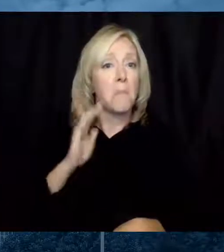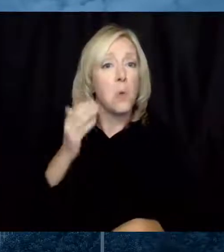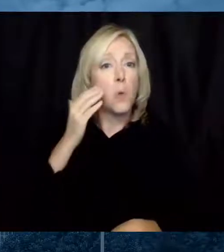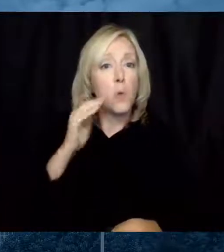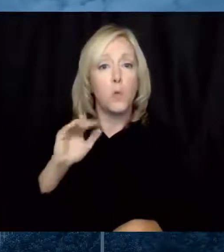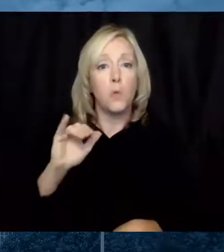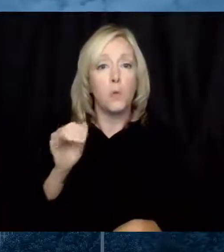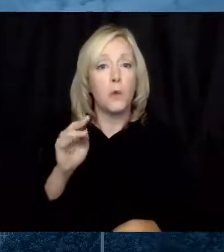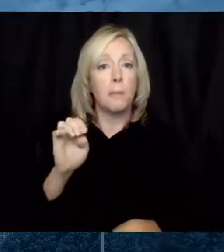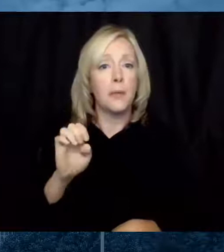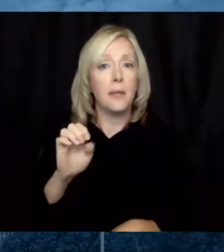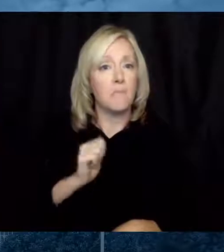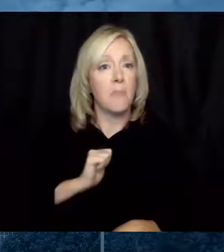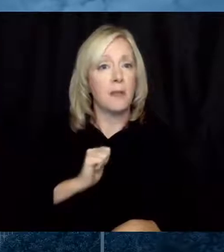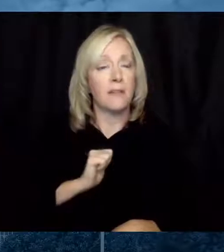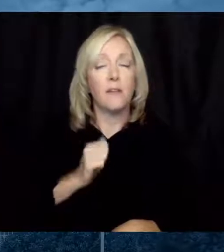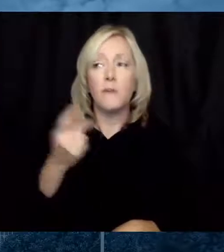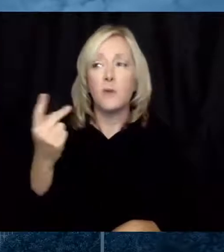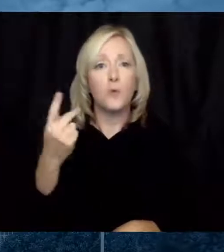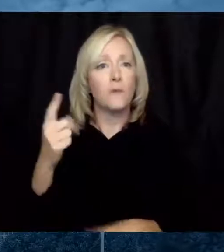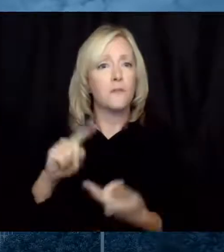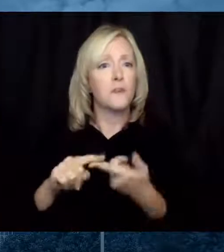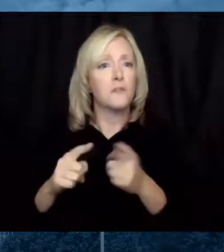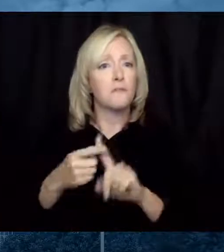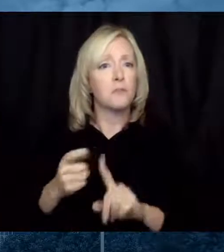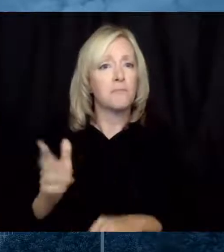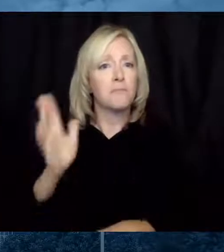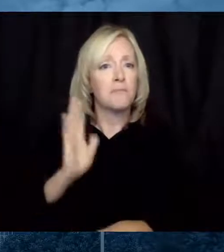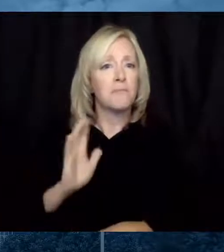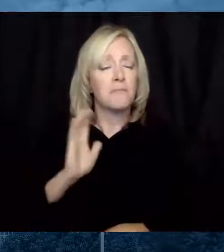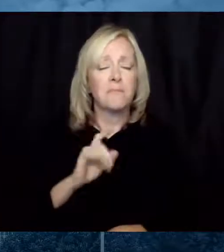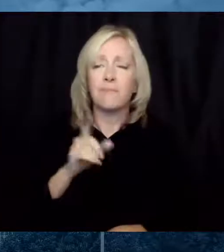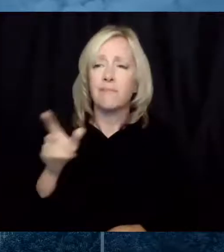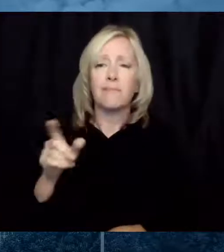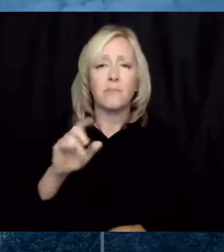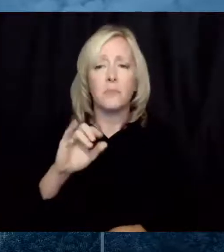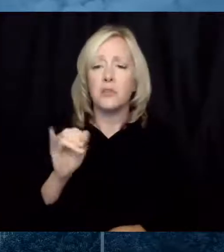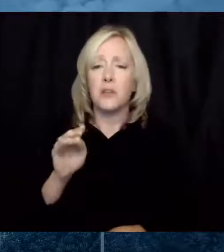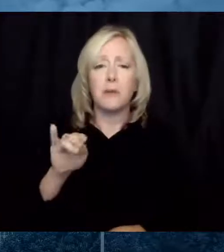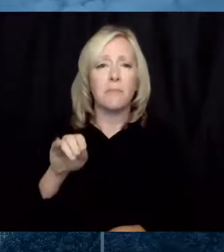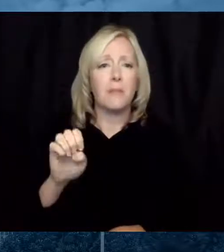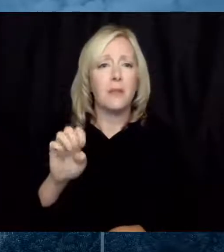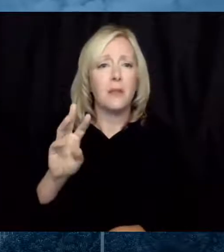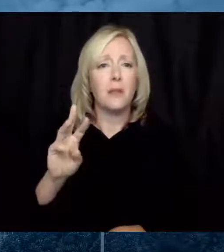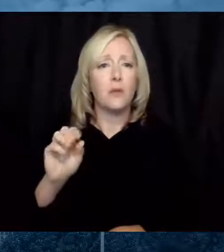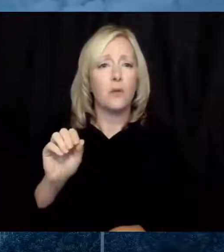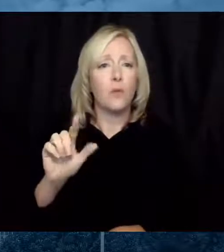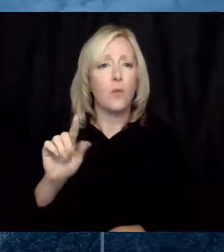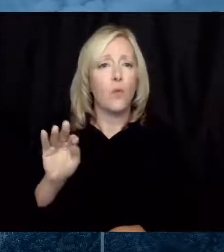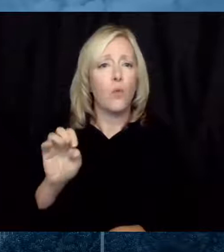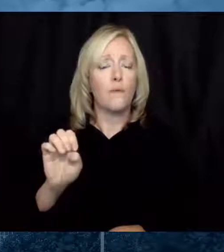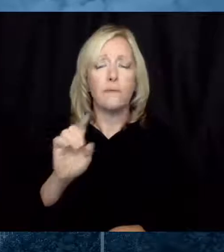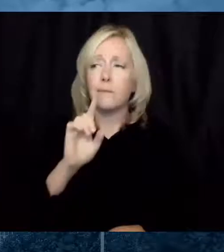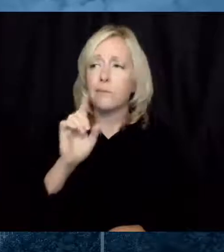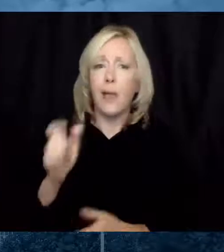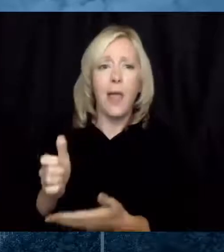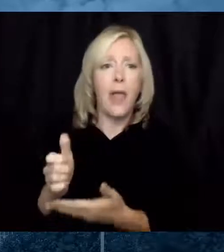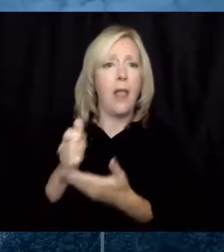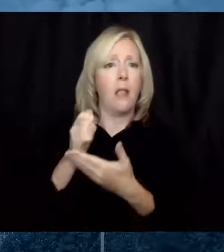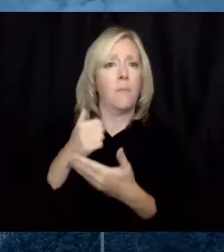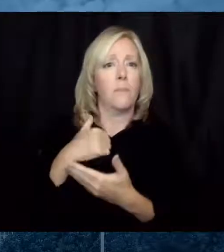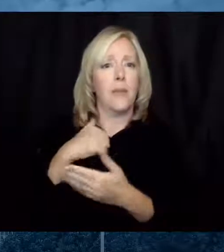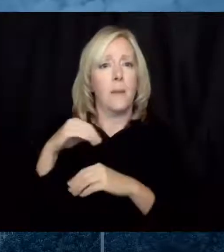friend. Jamie Wolfe was the person who helped me move into my